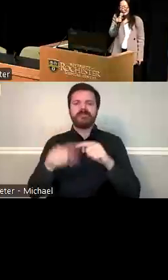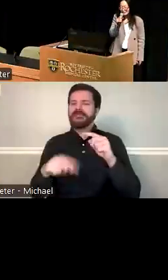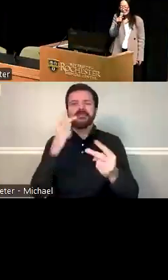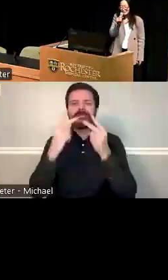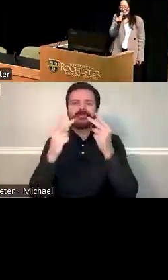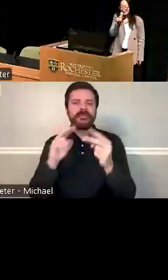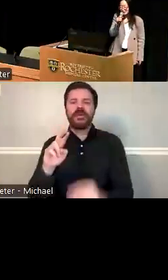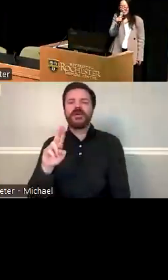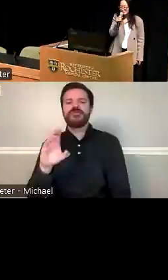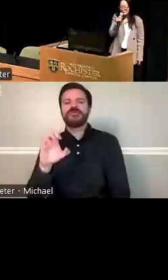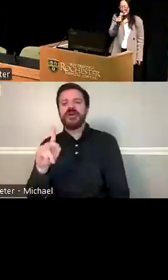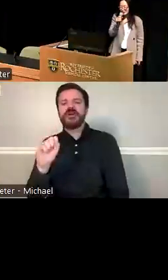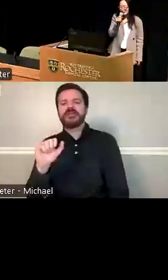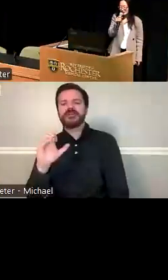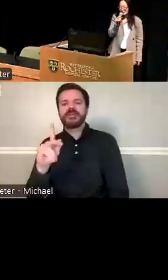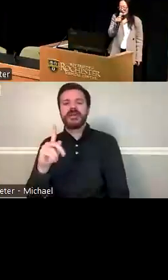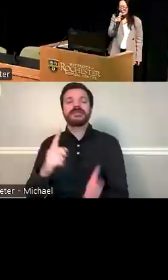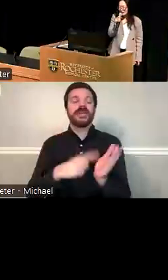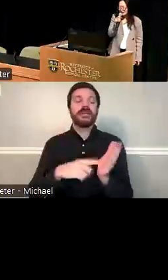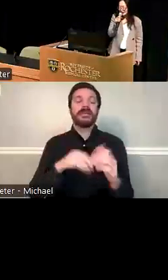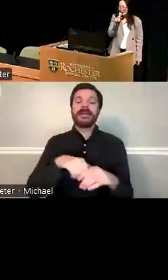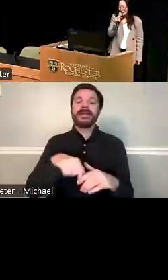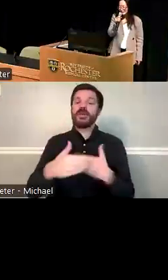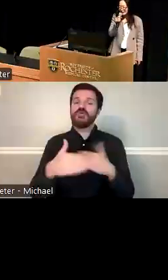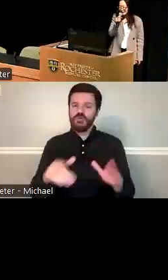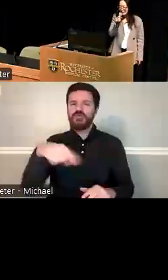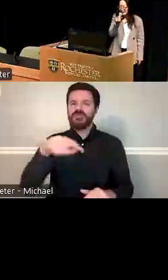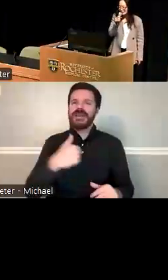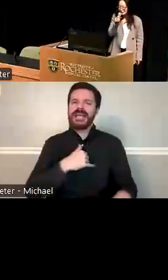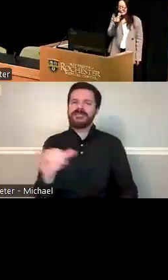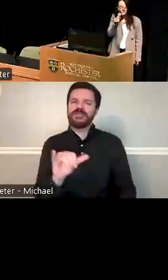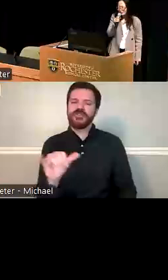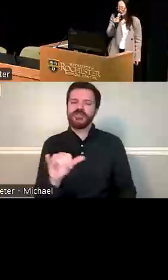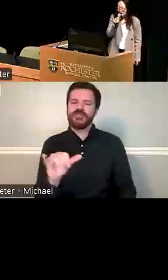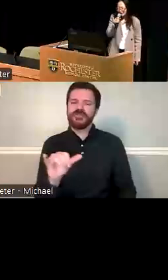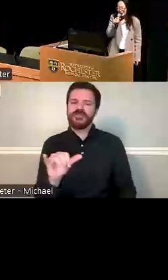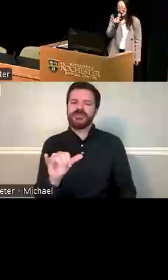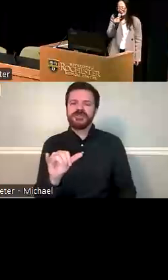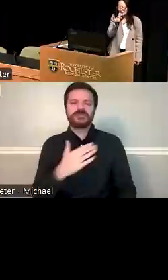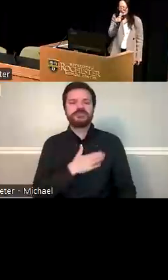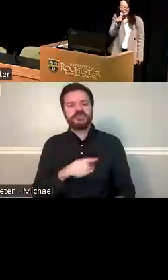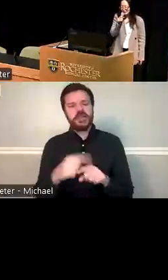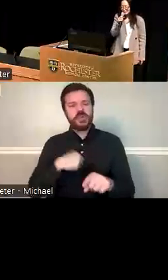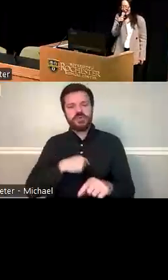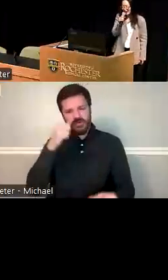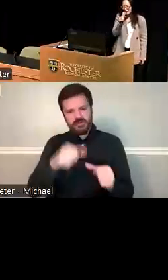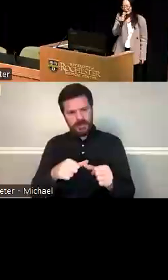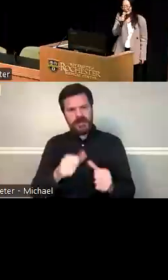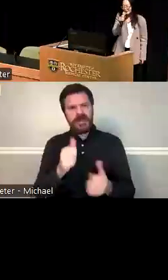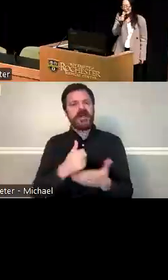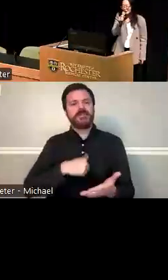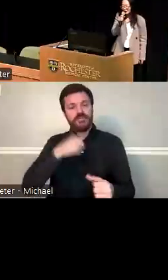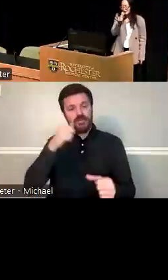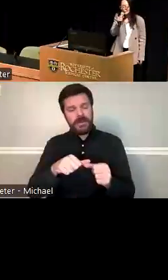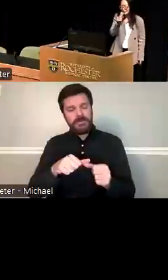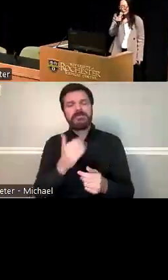that some of you in this room sometimes carry invisible rucksack. Please, as we remember our friend, help us remember to be kind to each